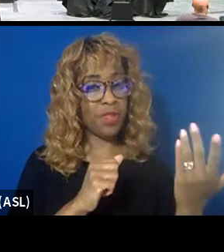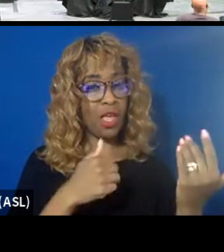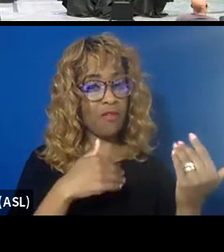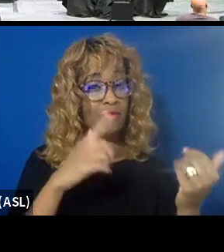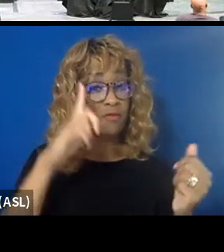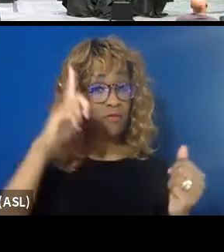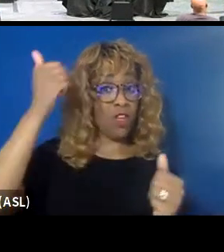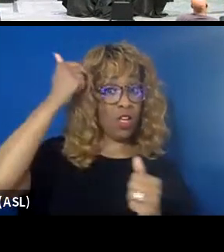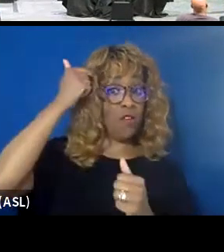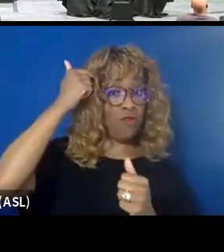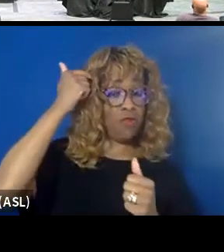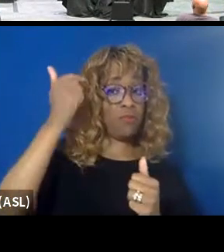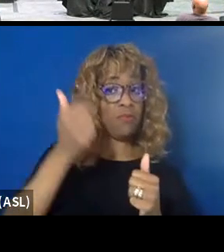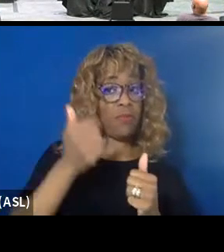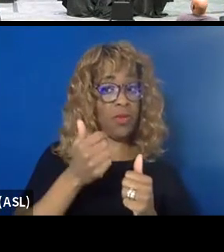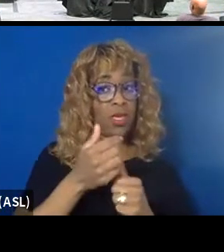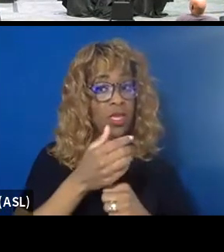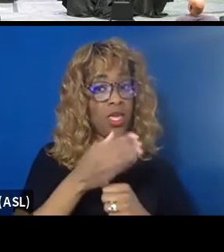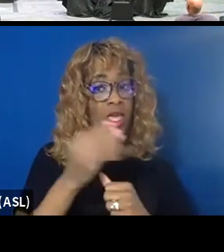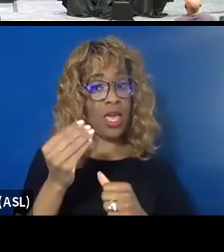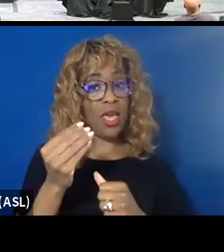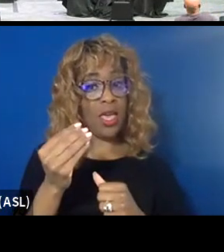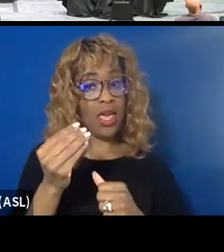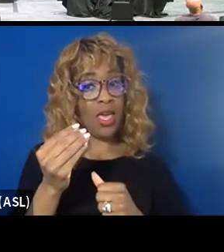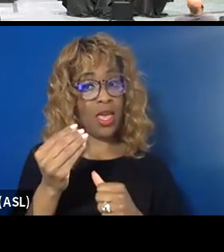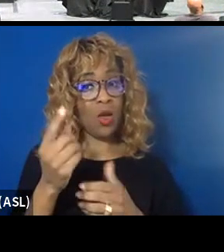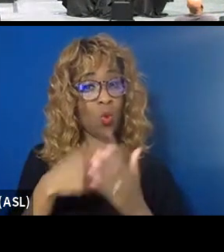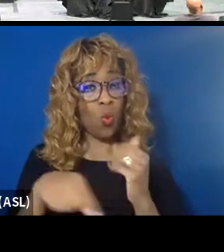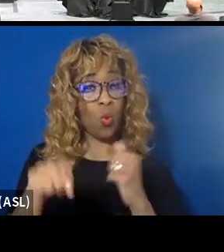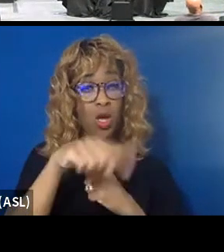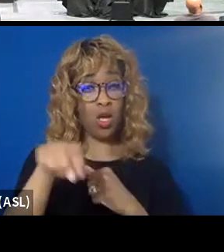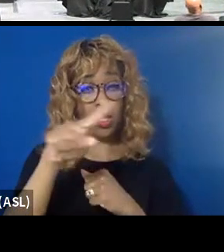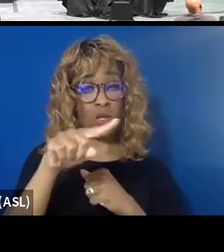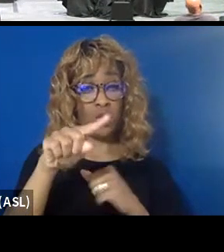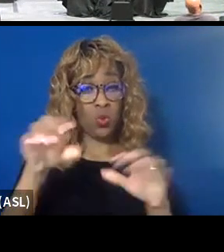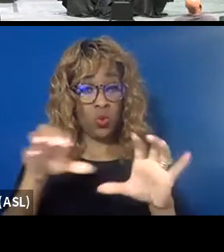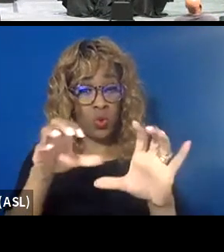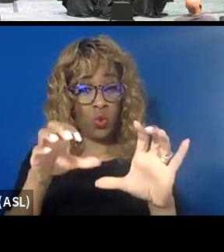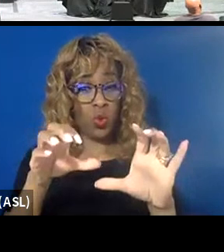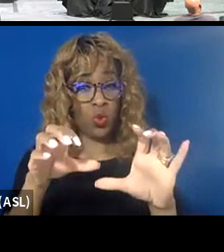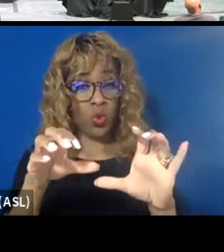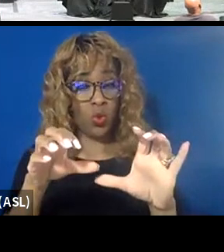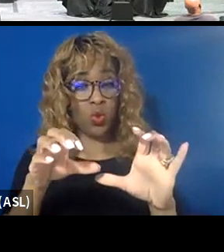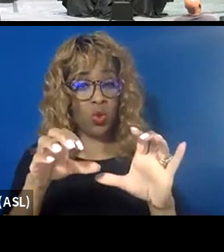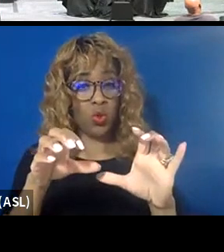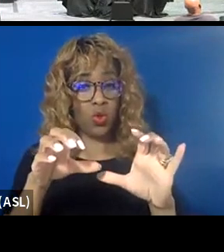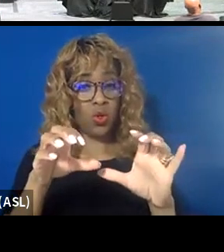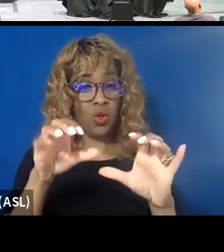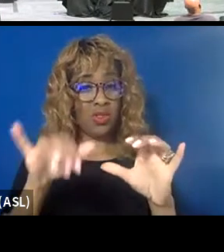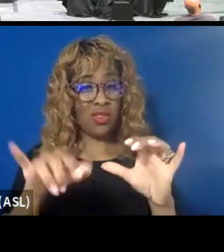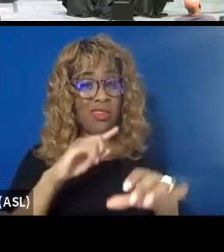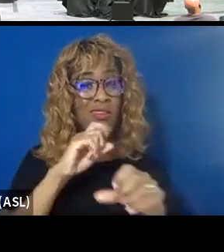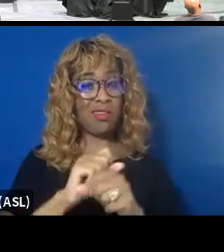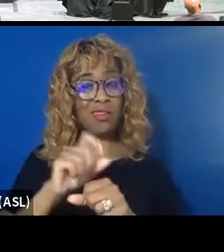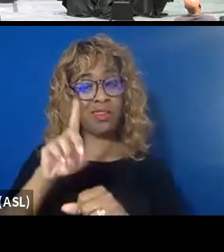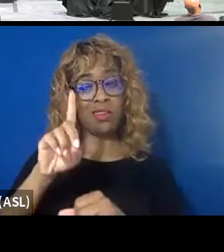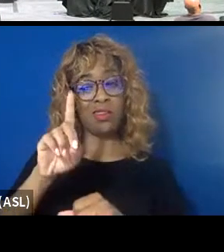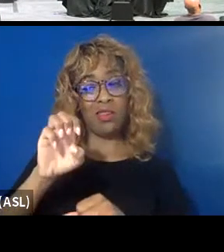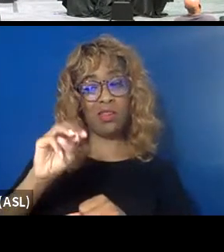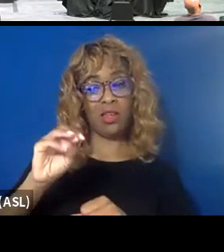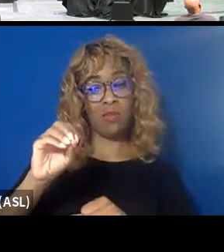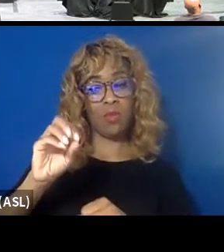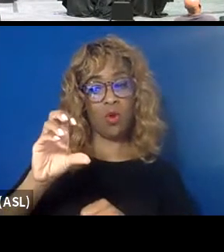government. And this, what you are doing is definitely democratic as opposed to a